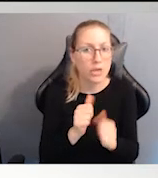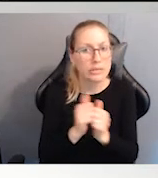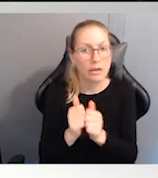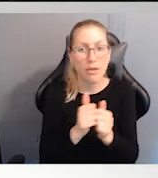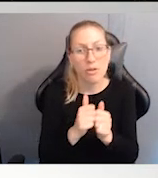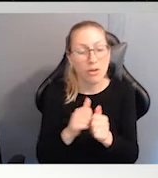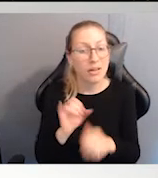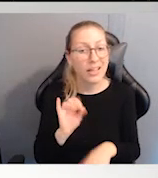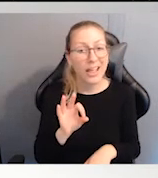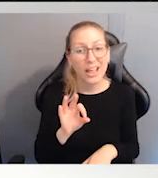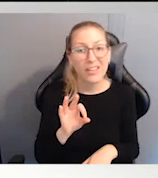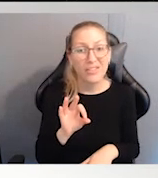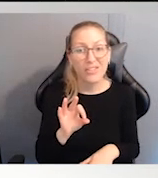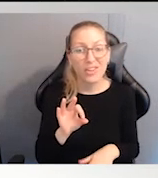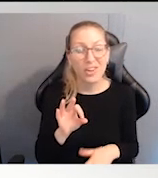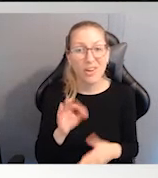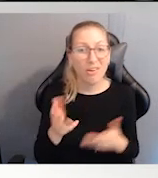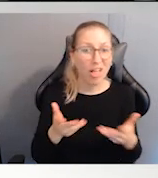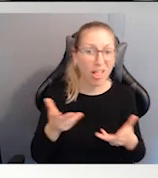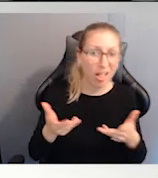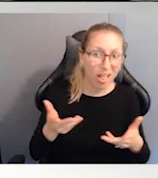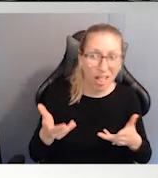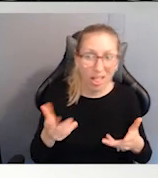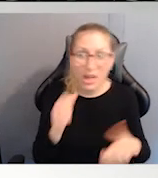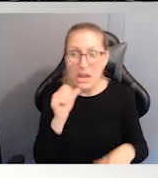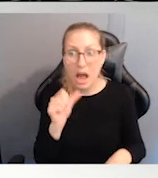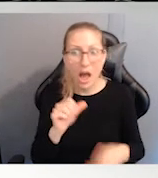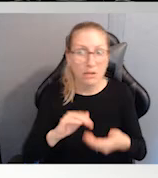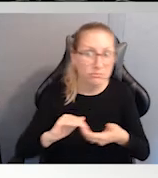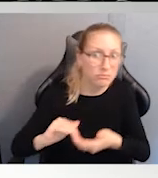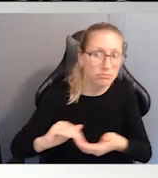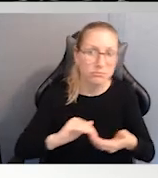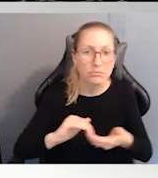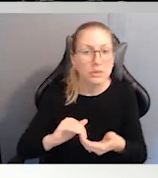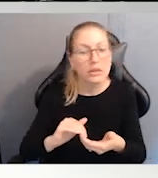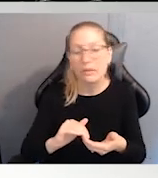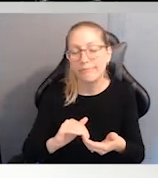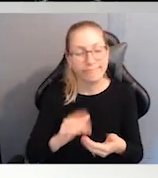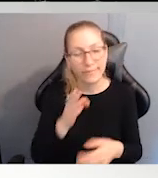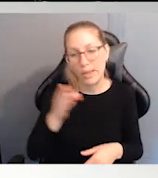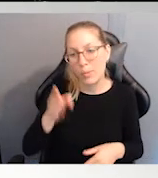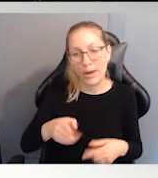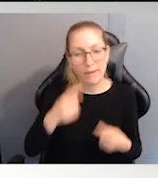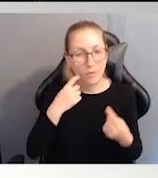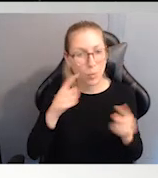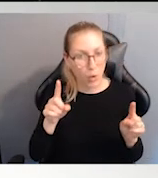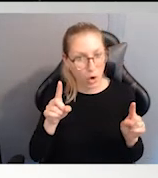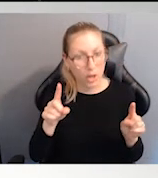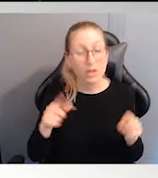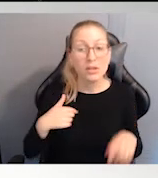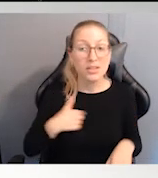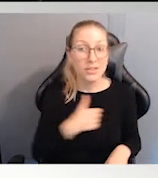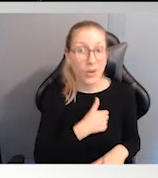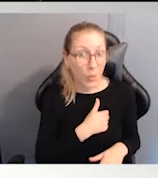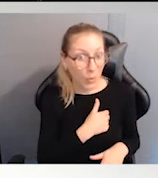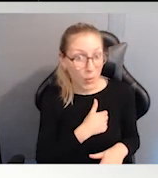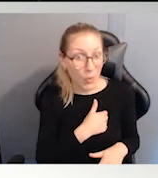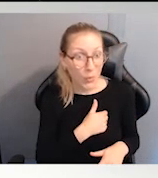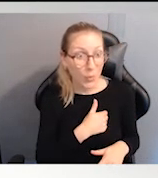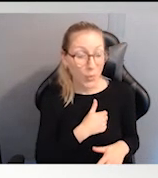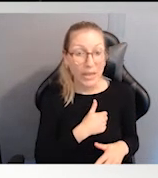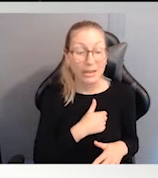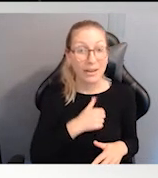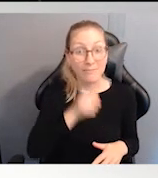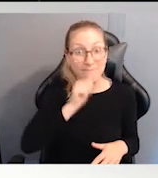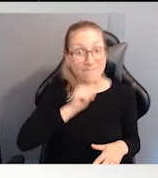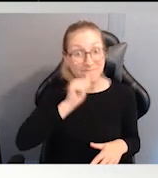work. So they do really well with getting along with each other. And like I said, we survived the pandemic. Now it's time to go forward and move